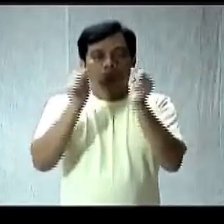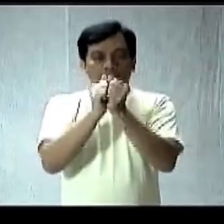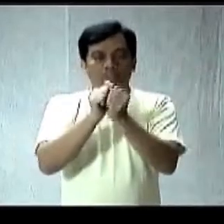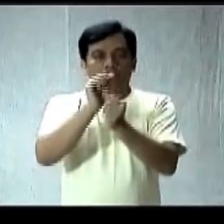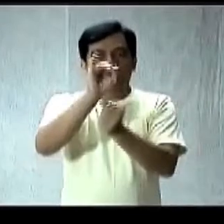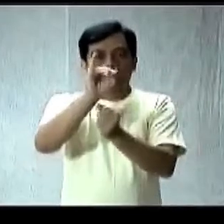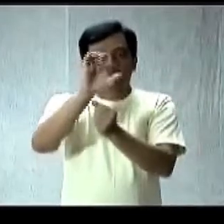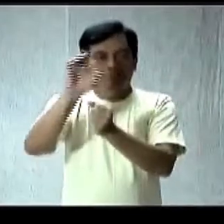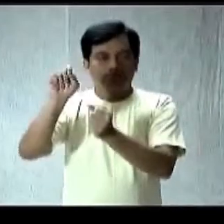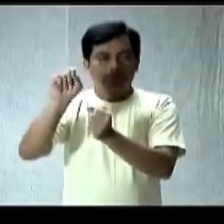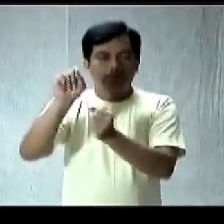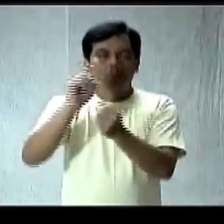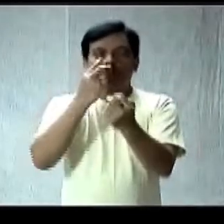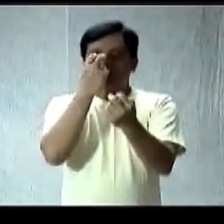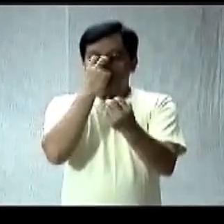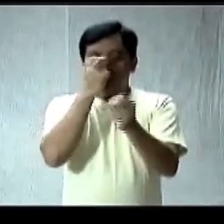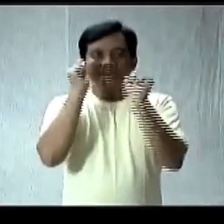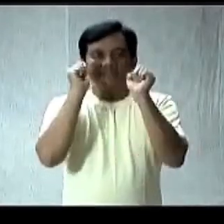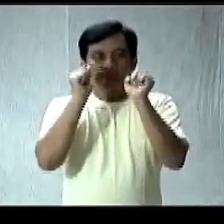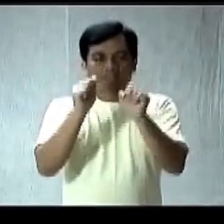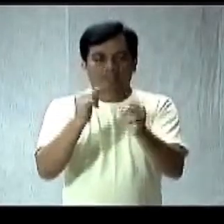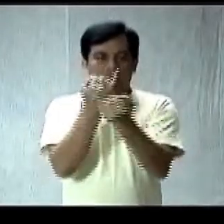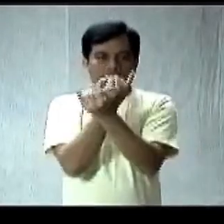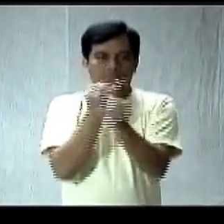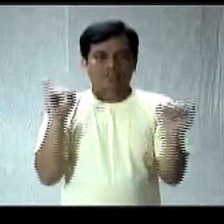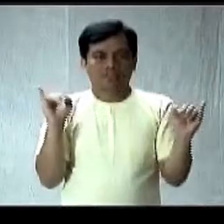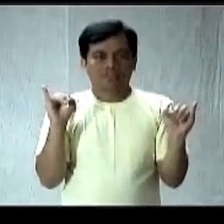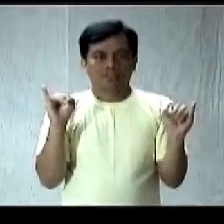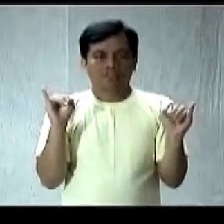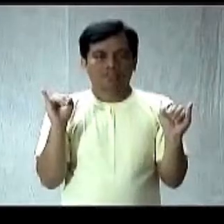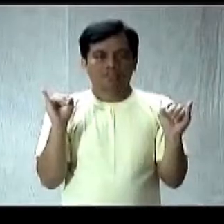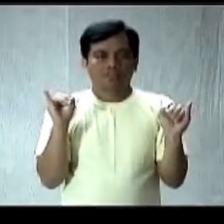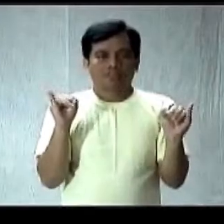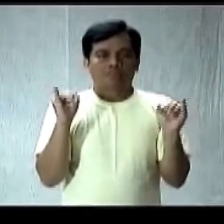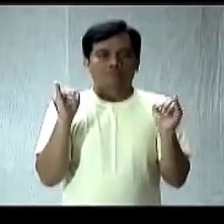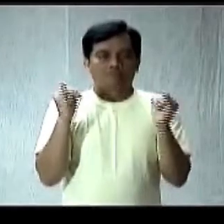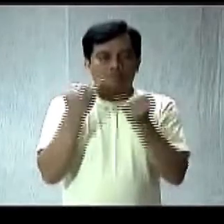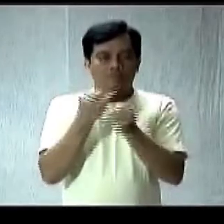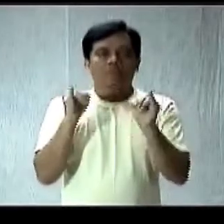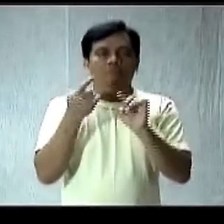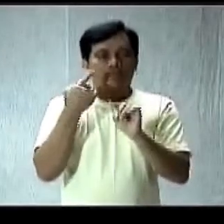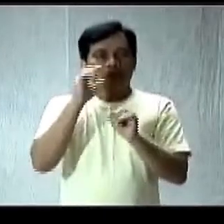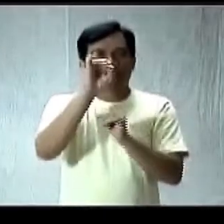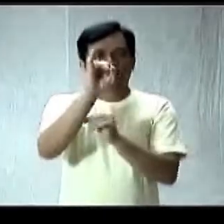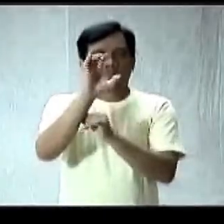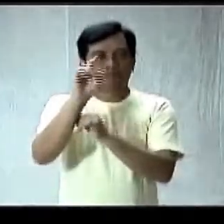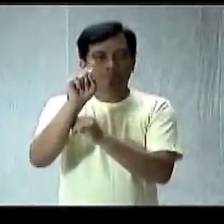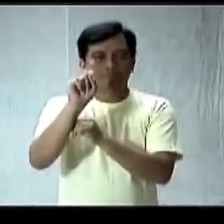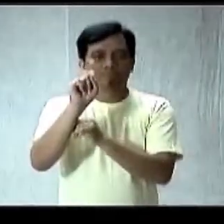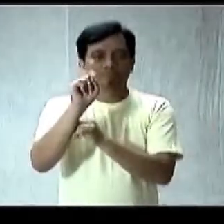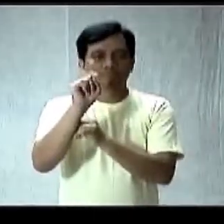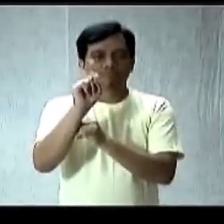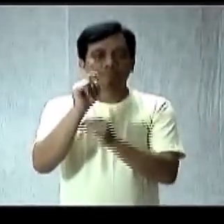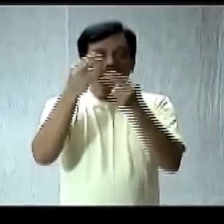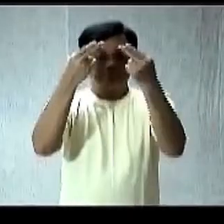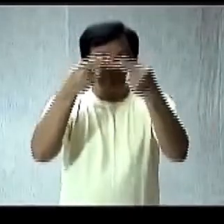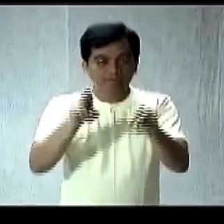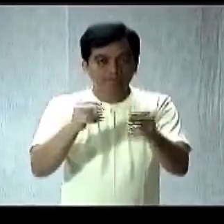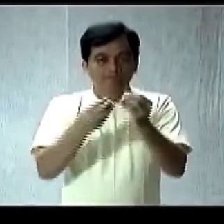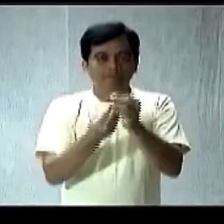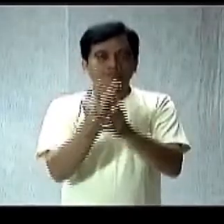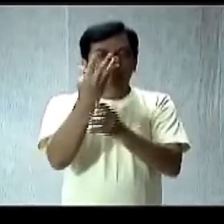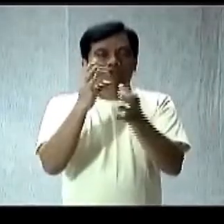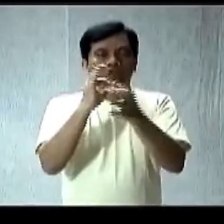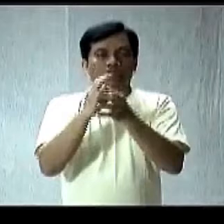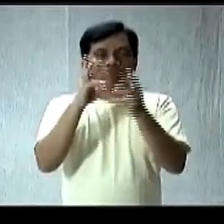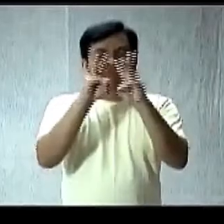ICT thing, blind is now independent when it comes to using computer. As an outcome